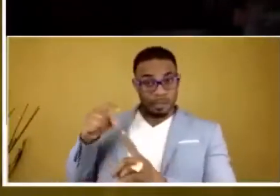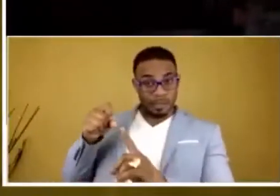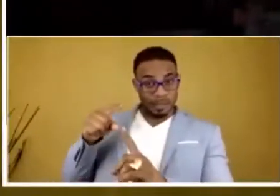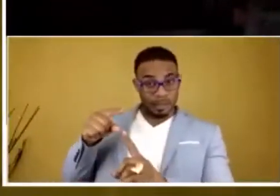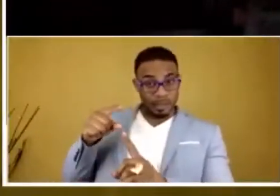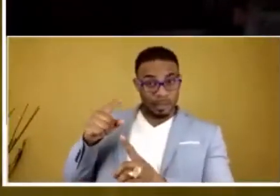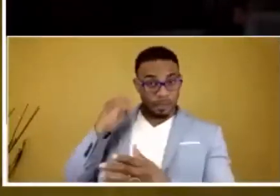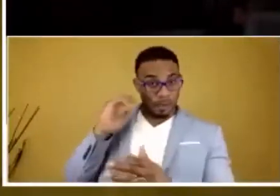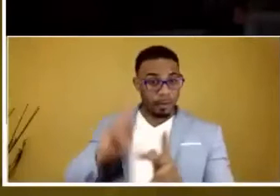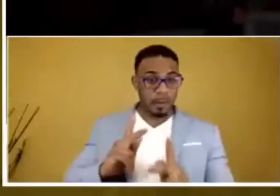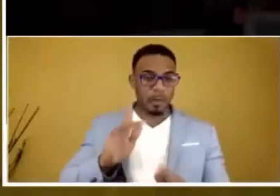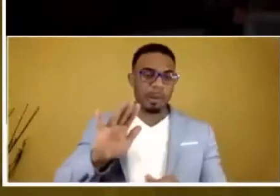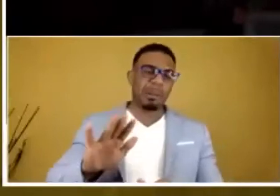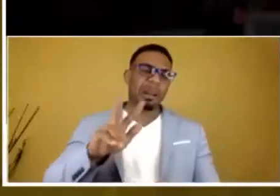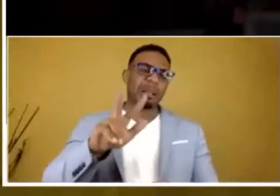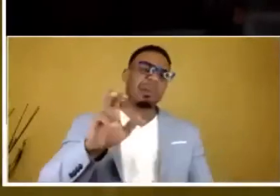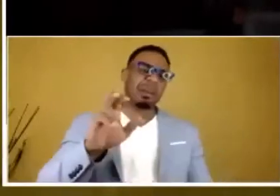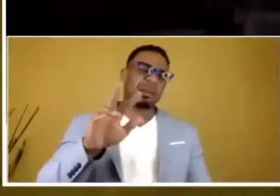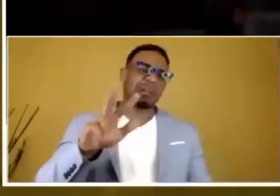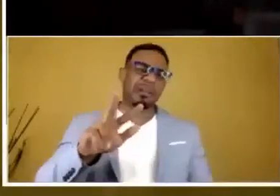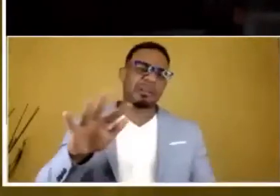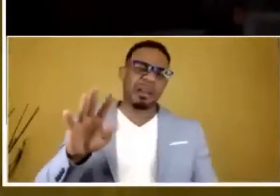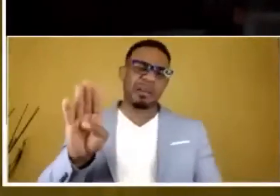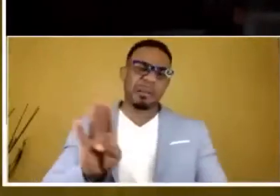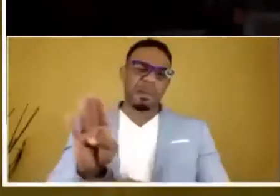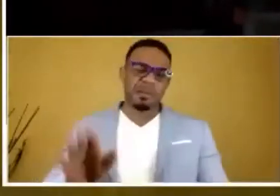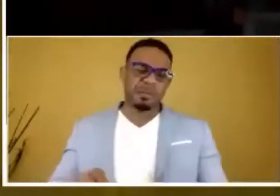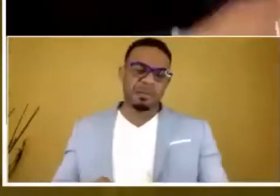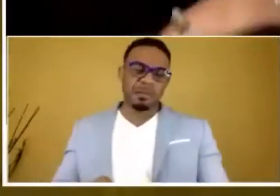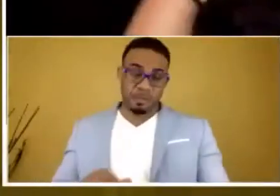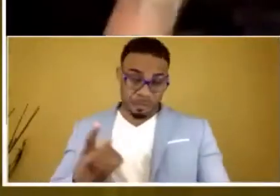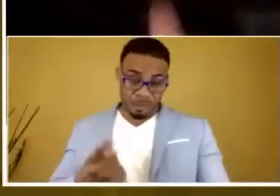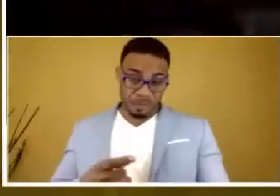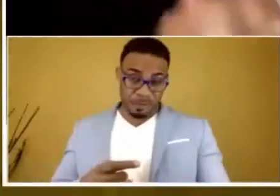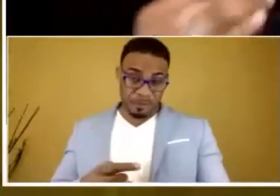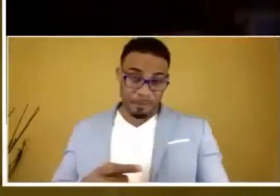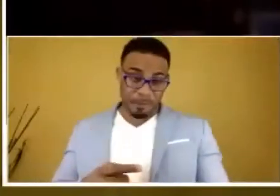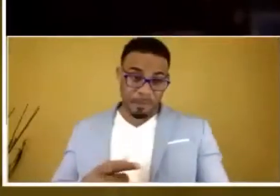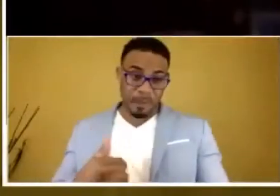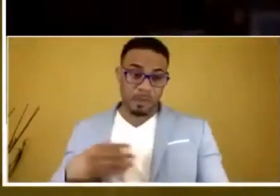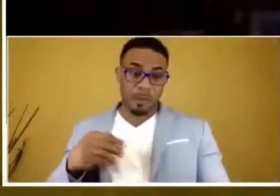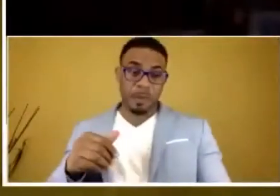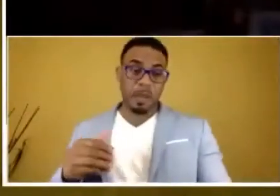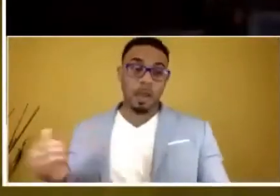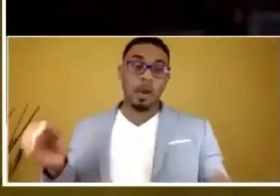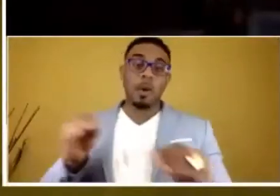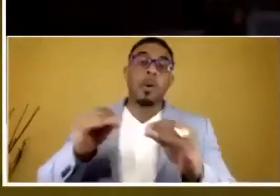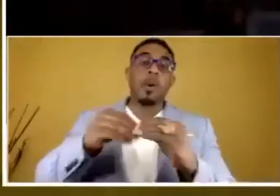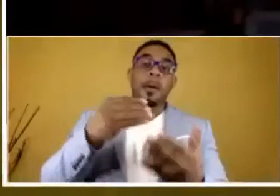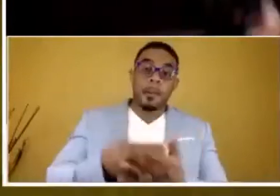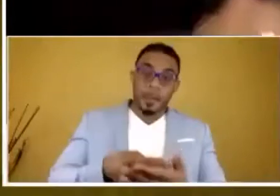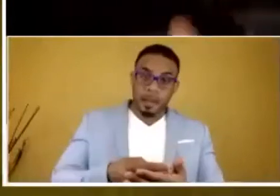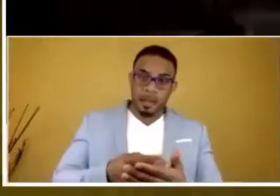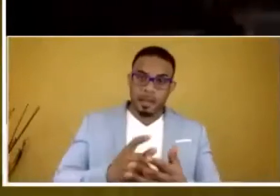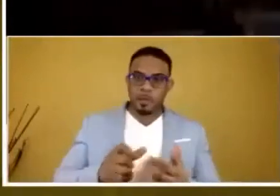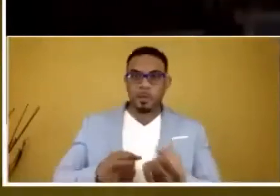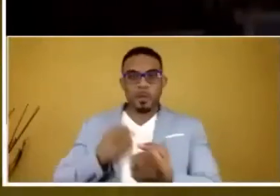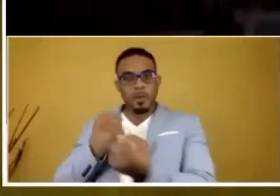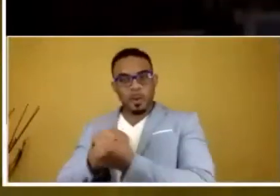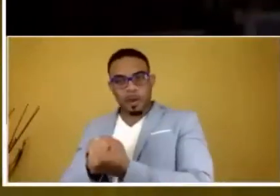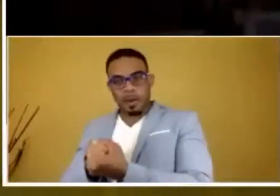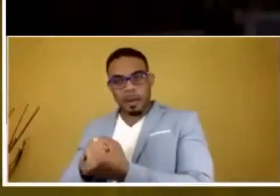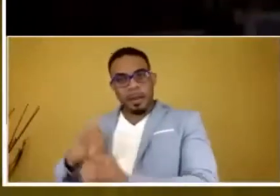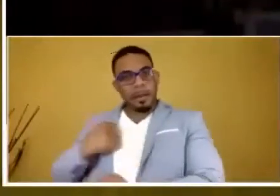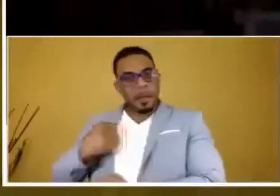people was around $335 billion, right? We're spending more money to support